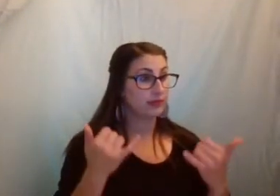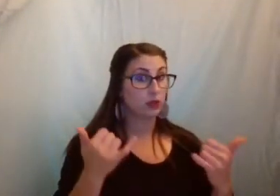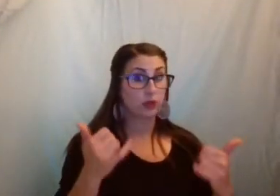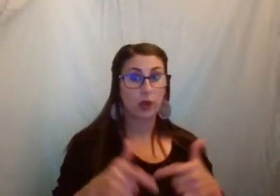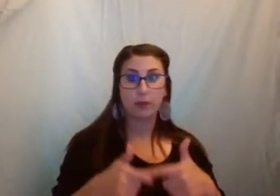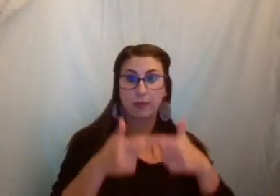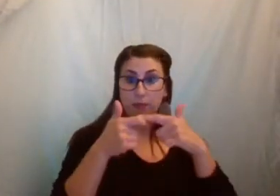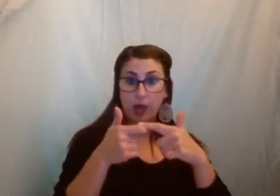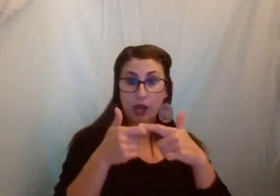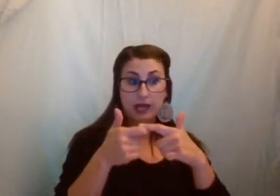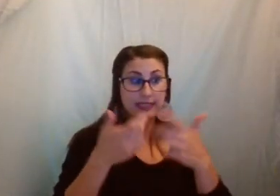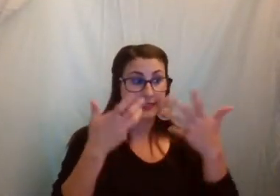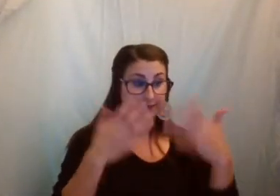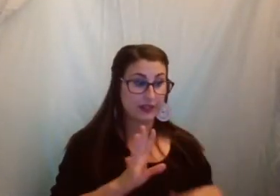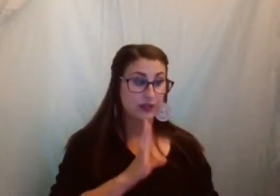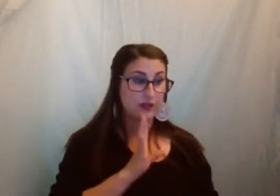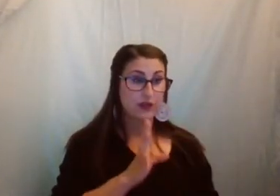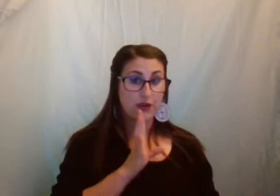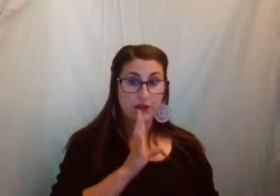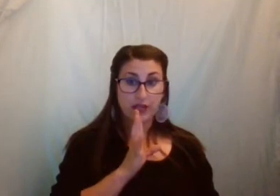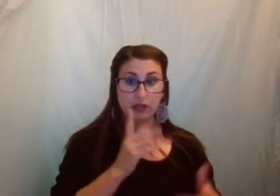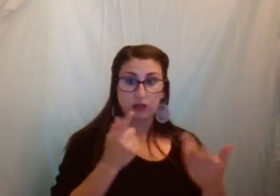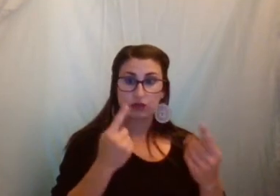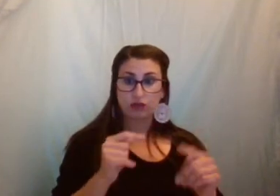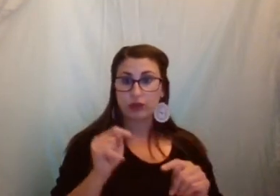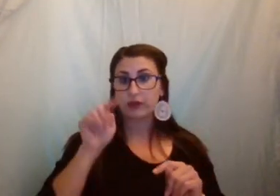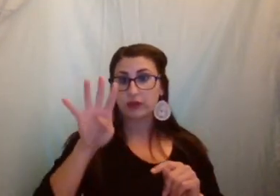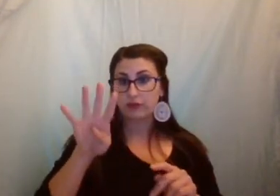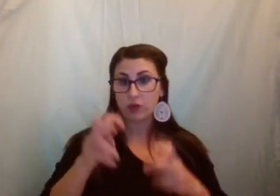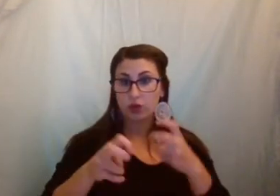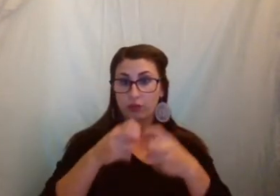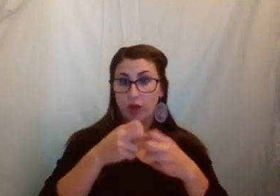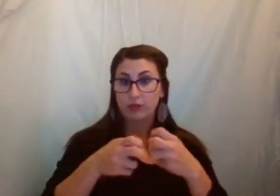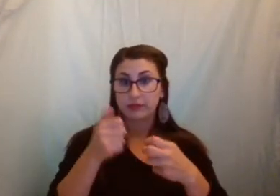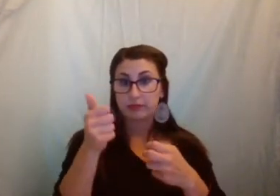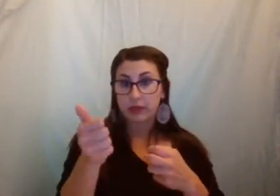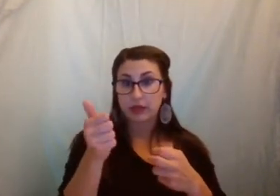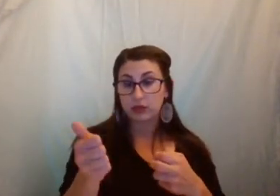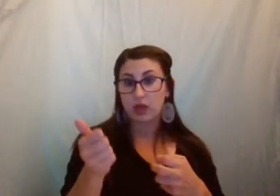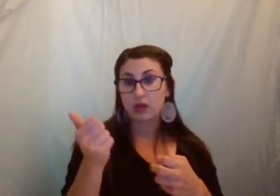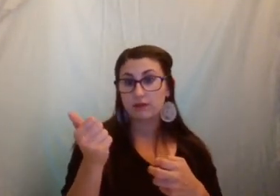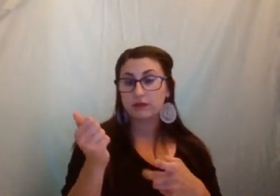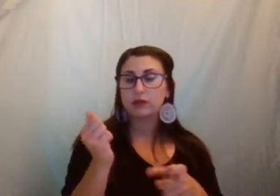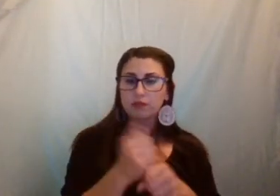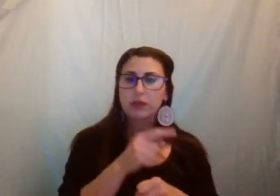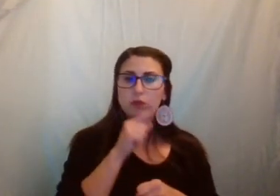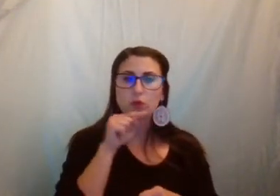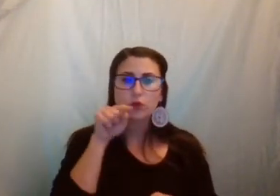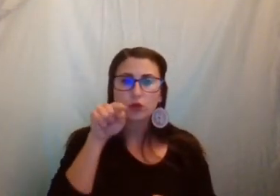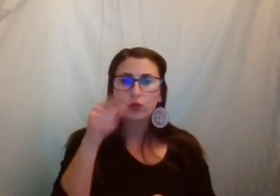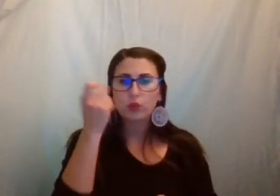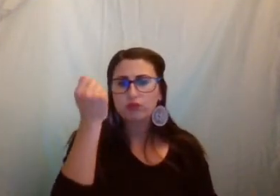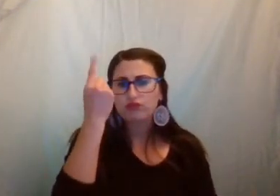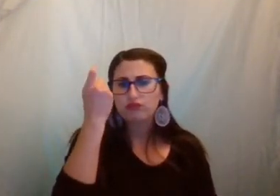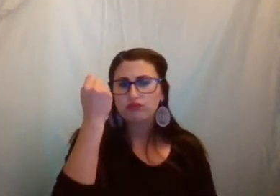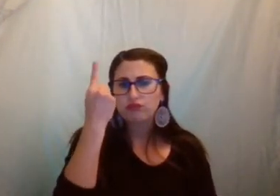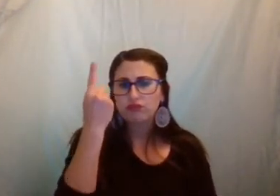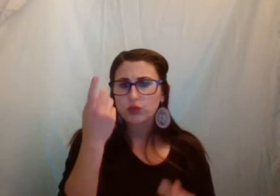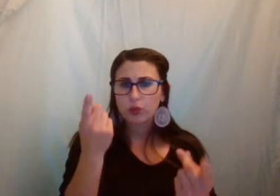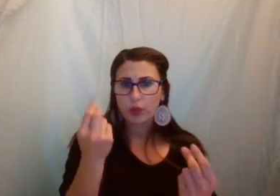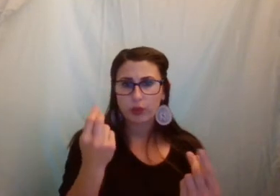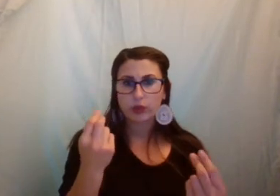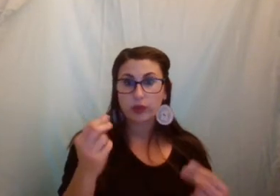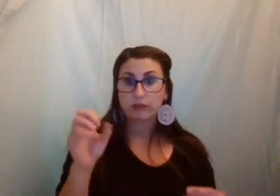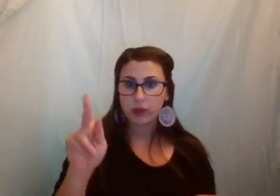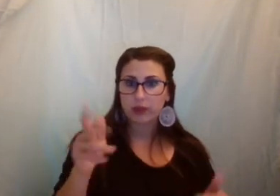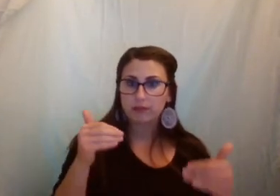So go ahead and pause this after I'm done talking and try these 4 problems on your own to make sure that you understand